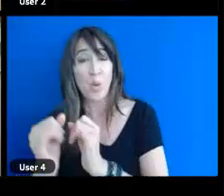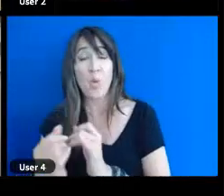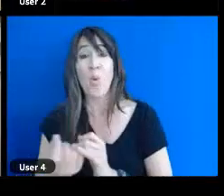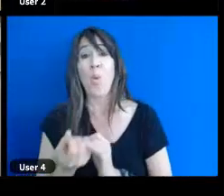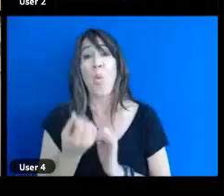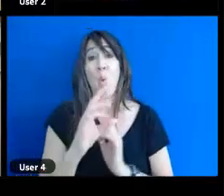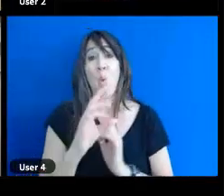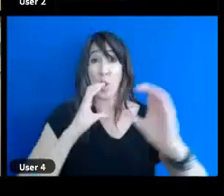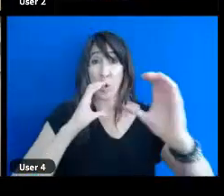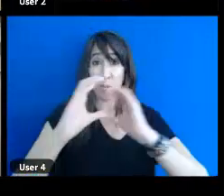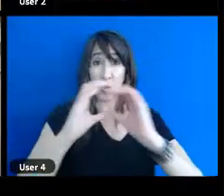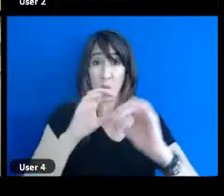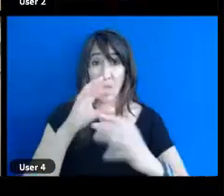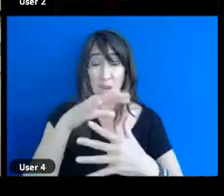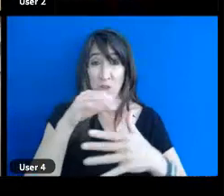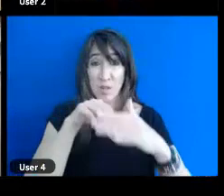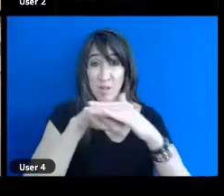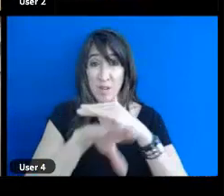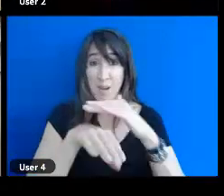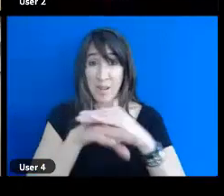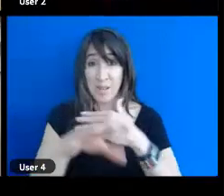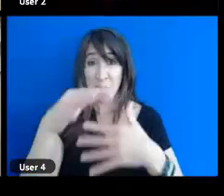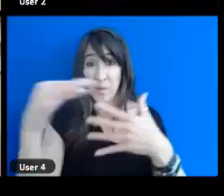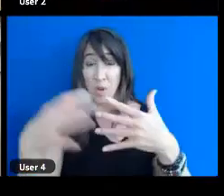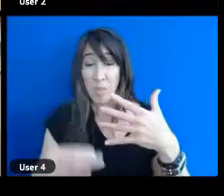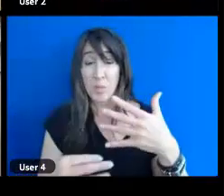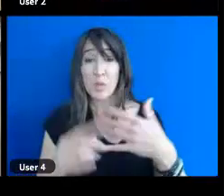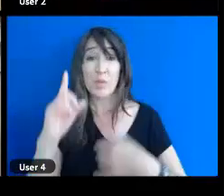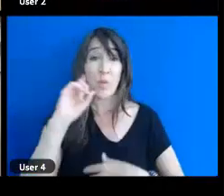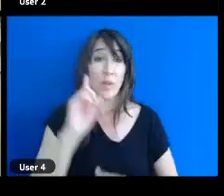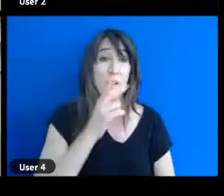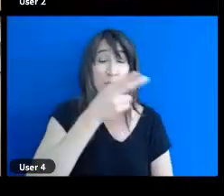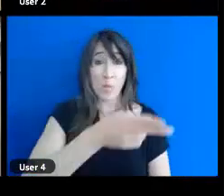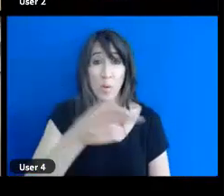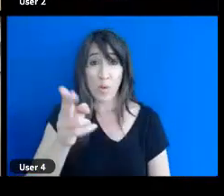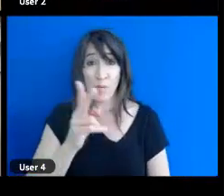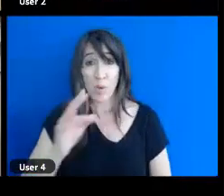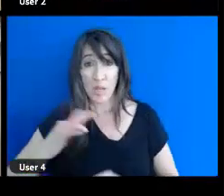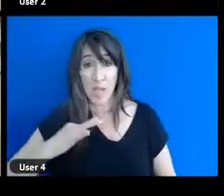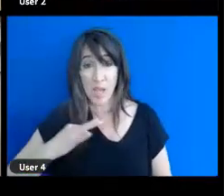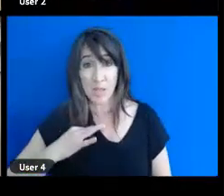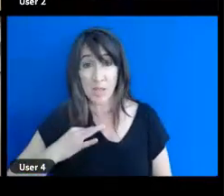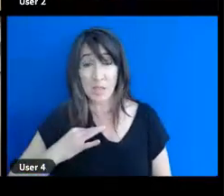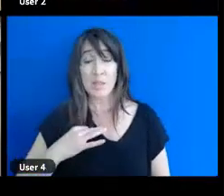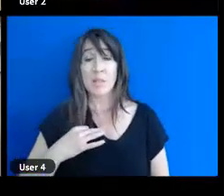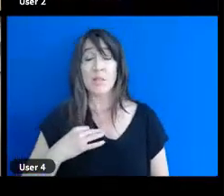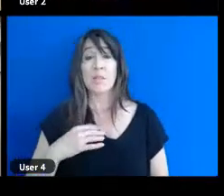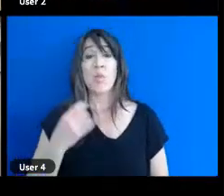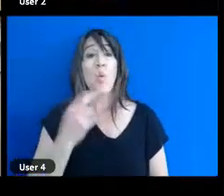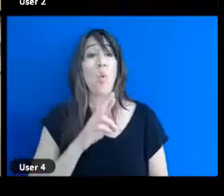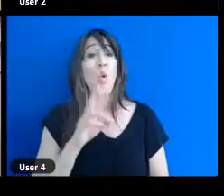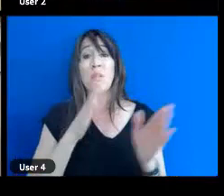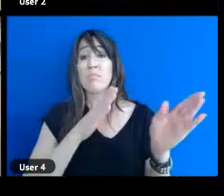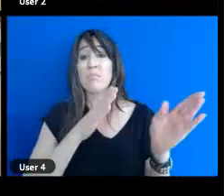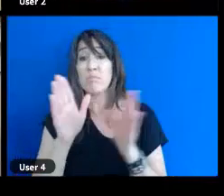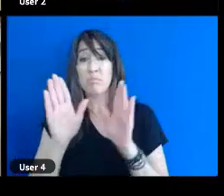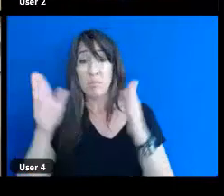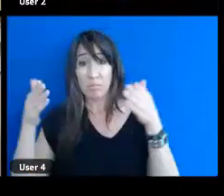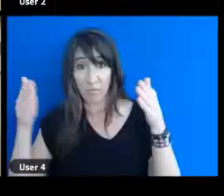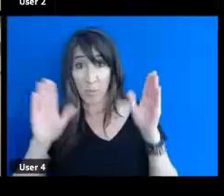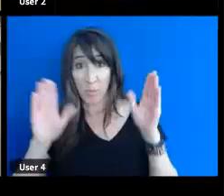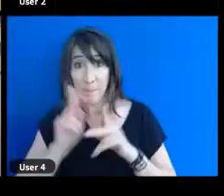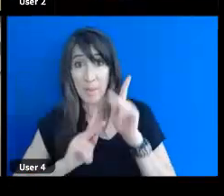mobility. Understanding those communication options for people who are deaf or hard of hearing. Shifting to non-behavior